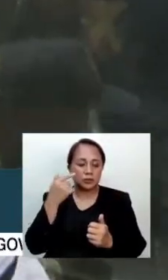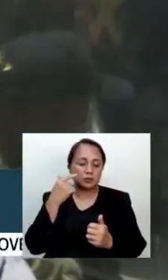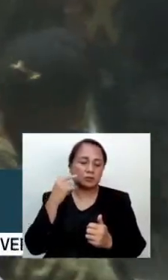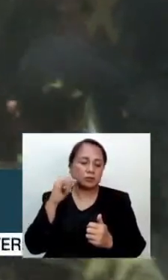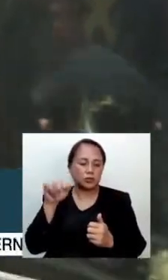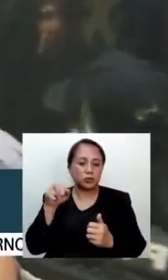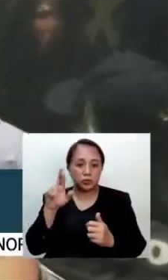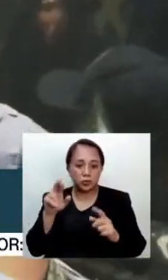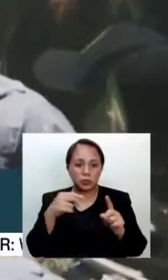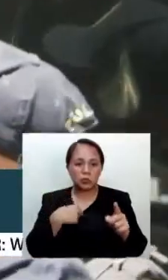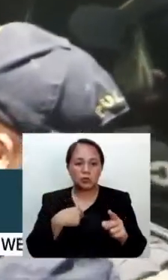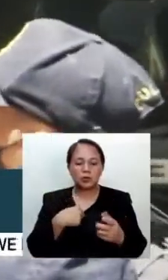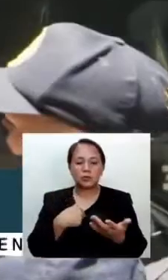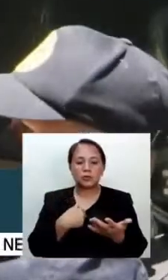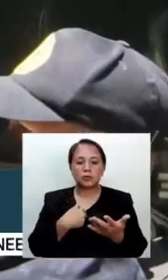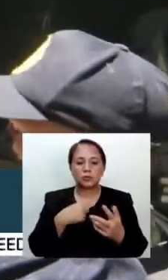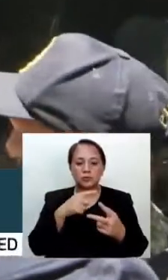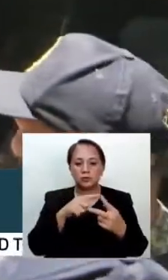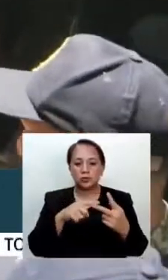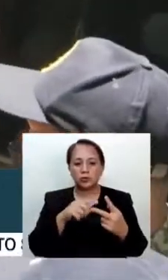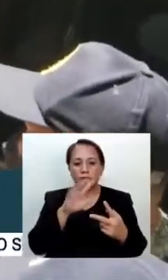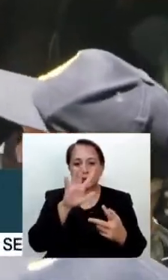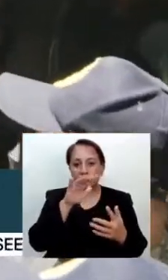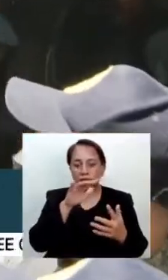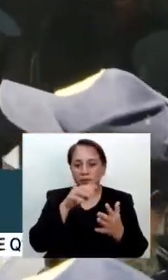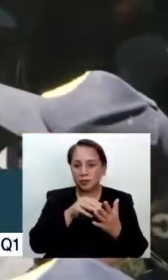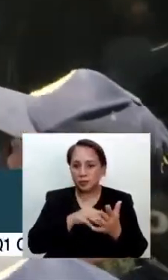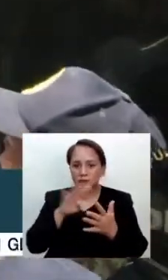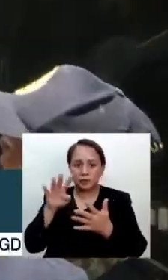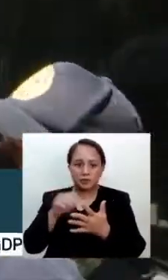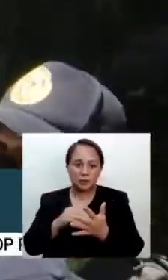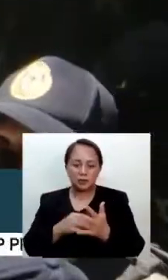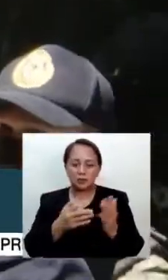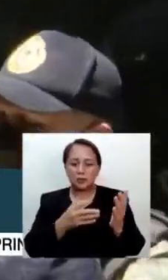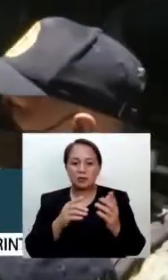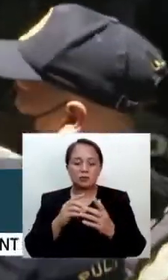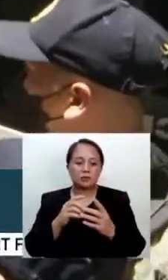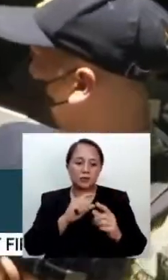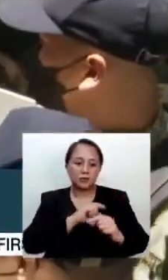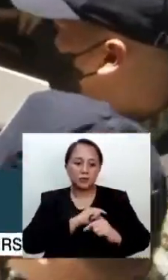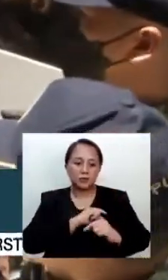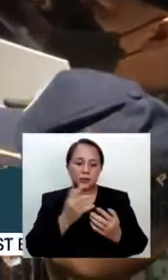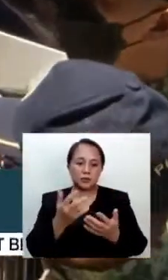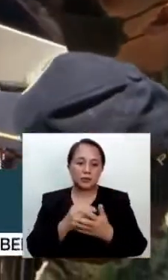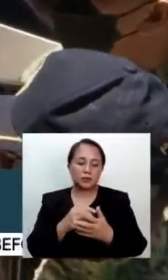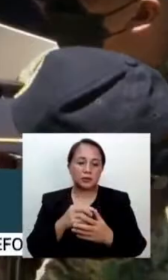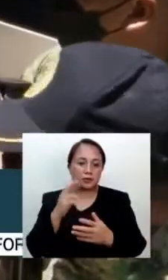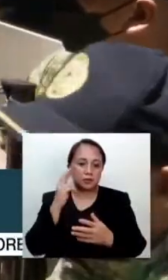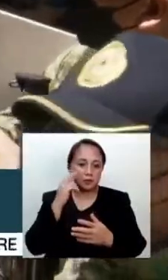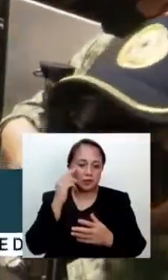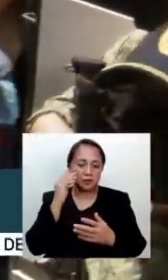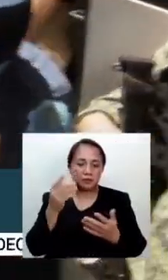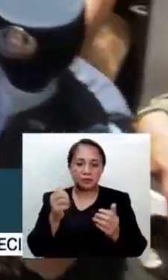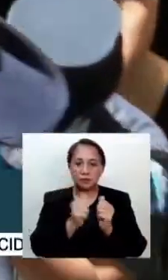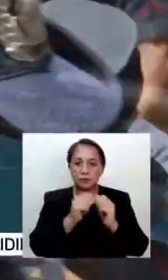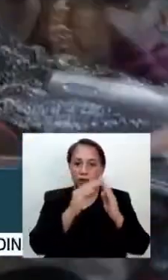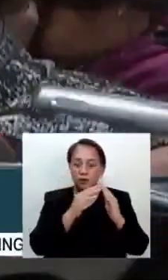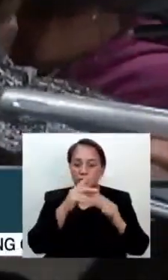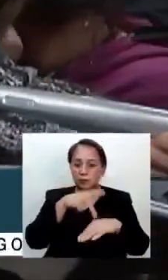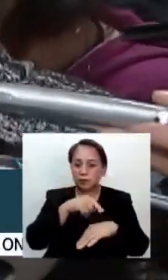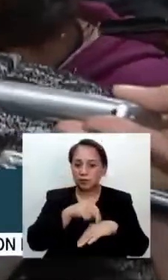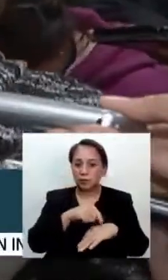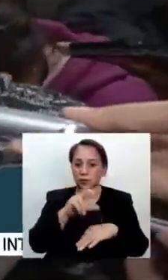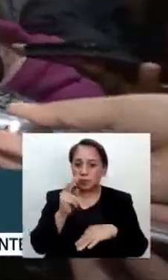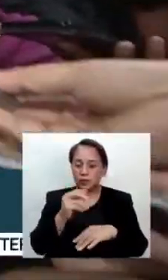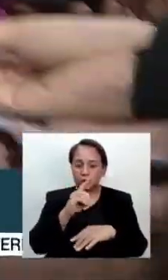of 5 million pesos each to De Lima's former bodyguard Ronnie Dayan at her house in Parañaque City in November and December 2012.